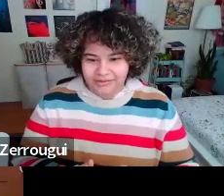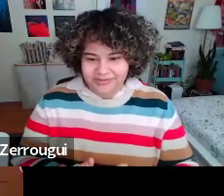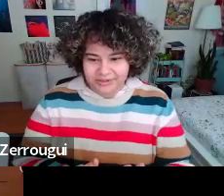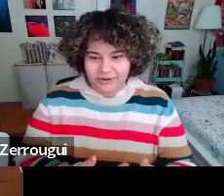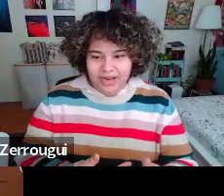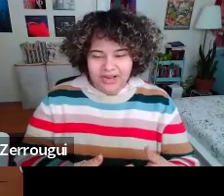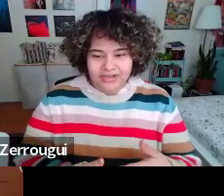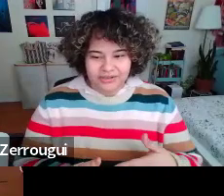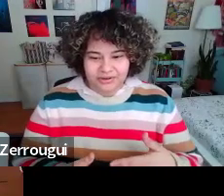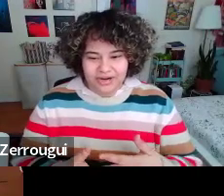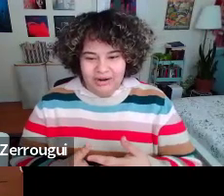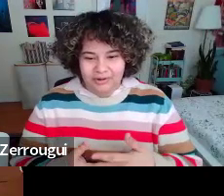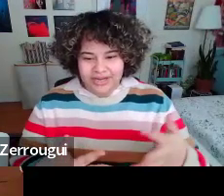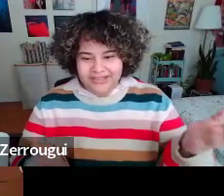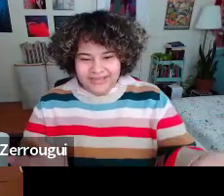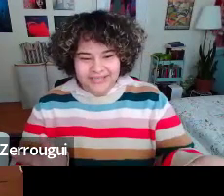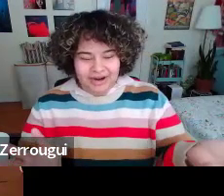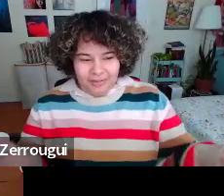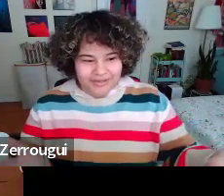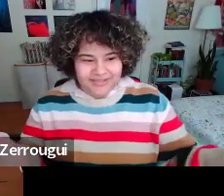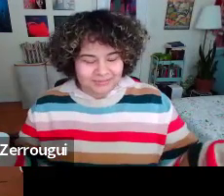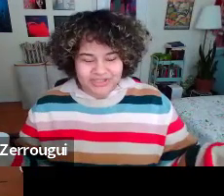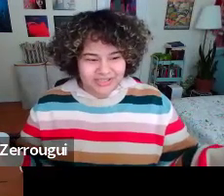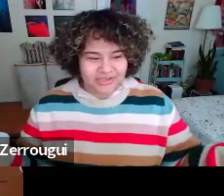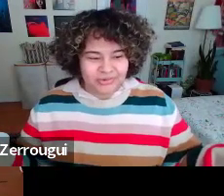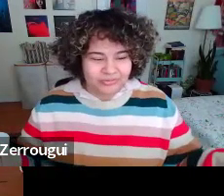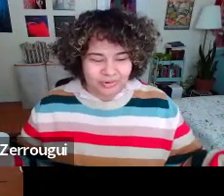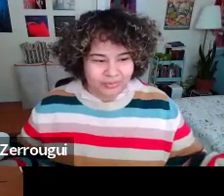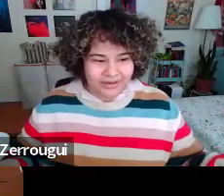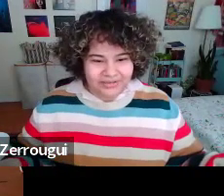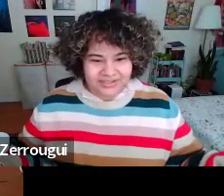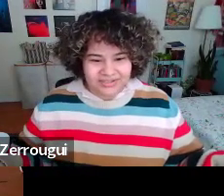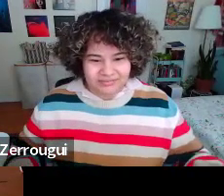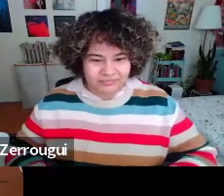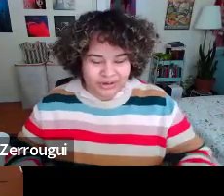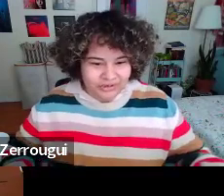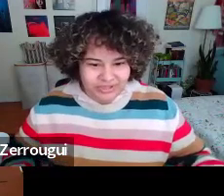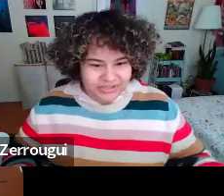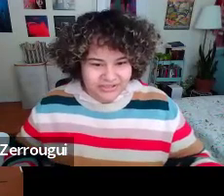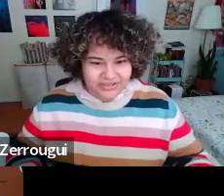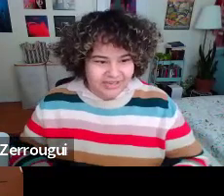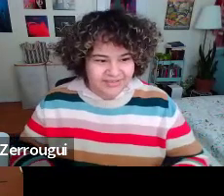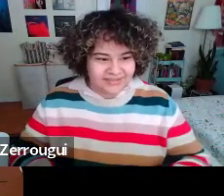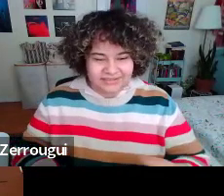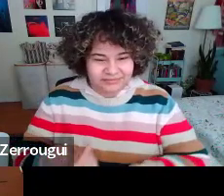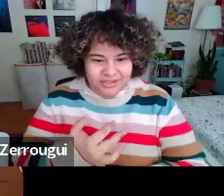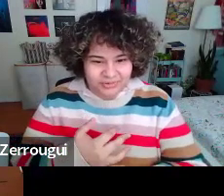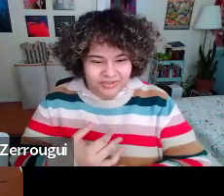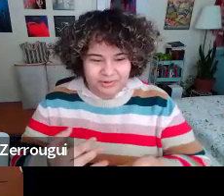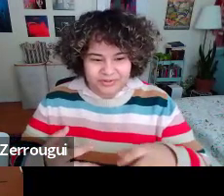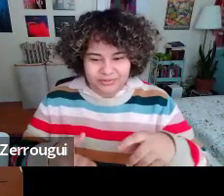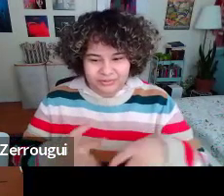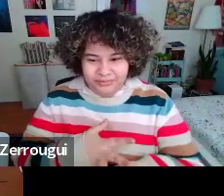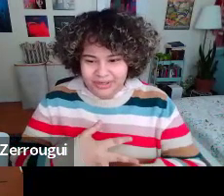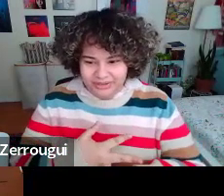by panel. So how can I take comics, which is such a cool format, just very unique. It has